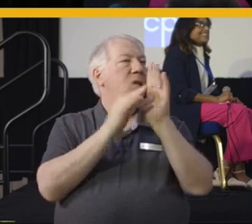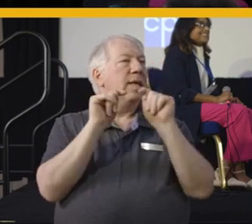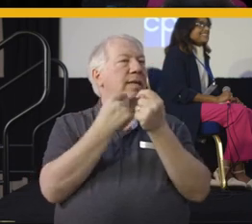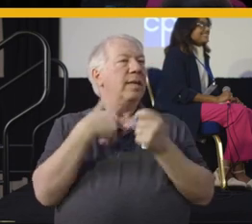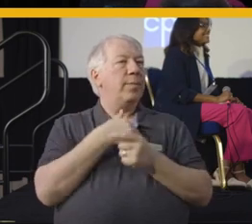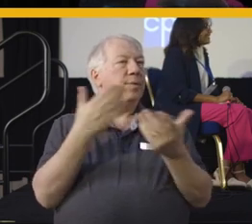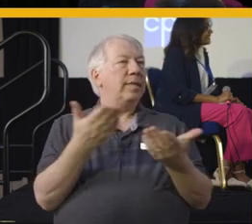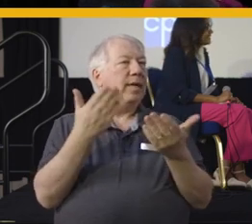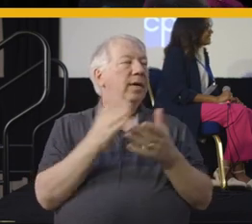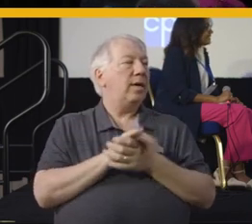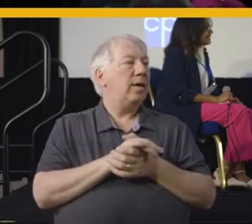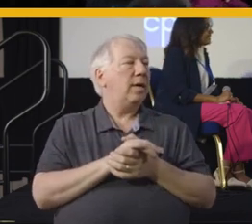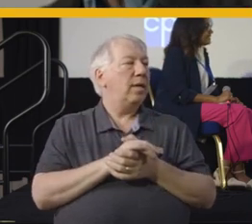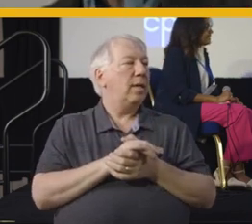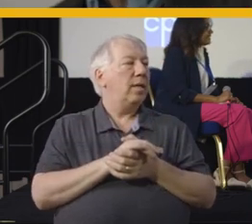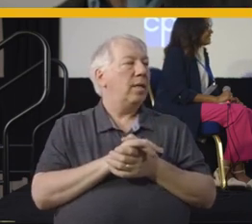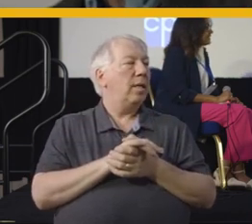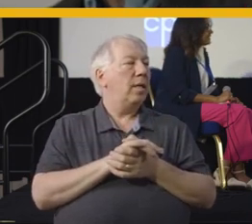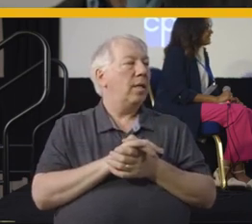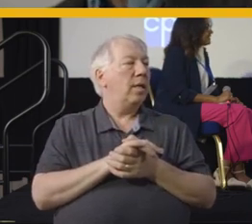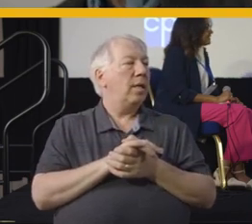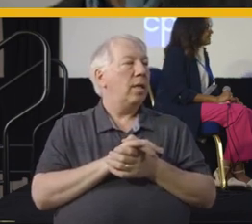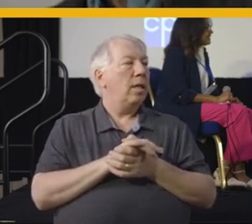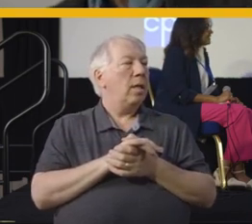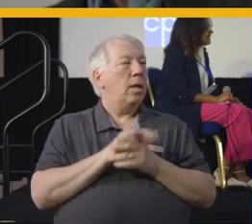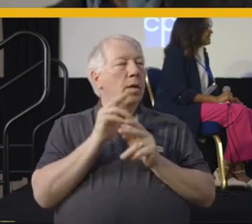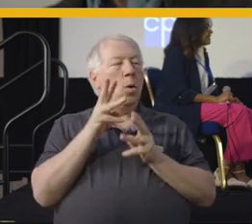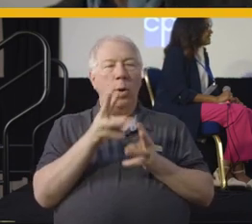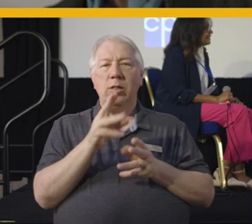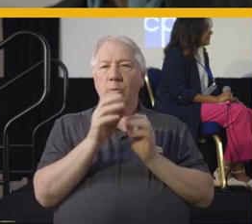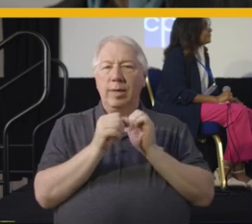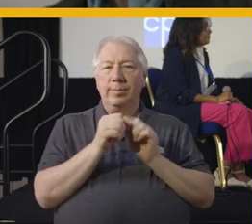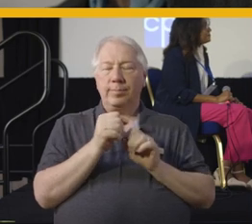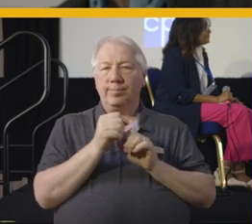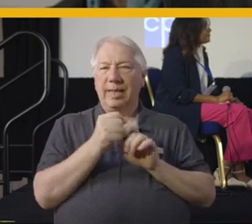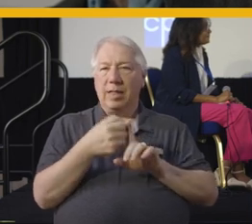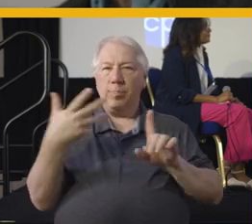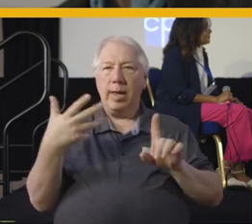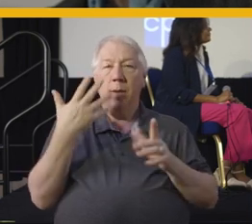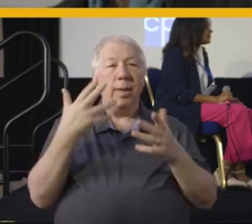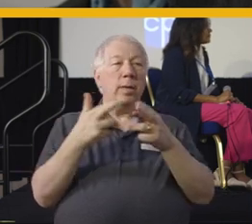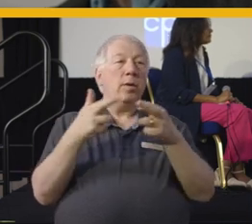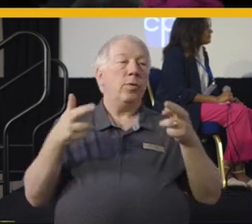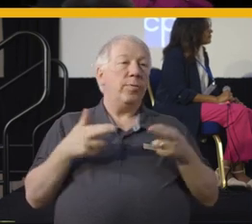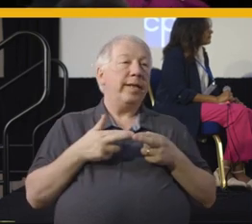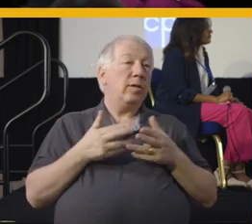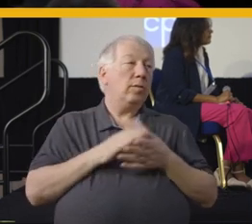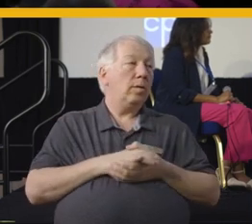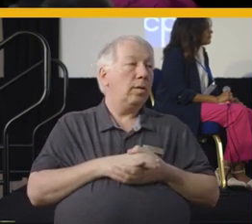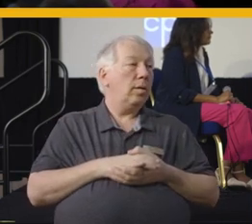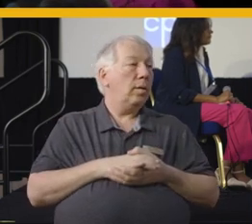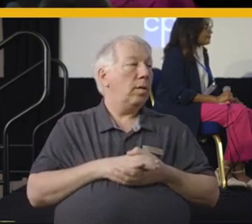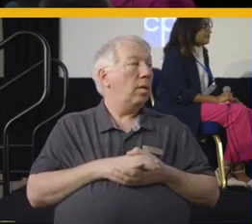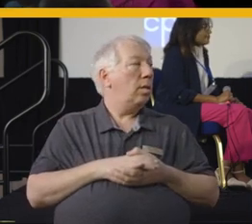members here at the forum, and you know, we're looking at ways that we can expand on that, and maybe it's a regional initiative.